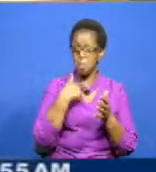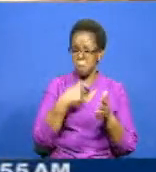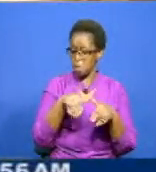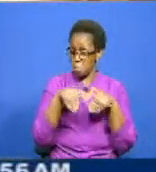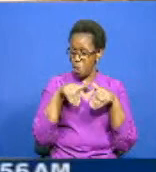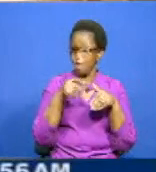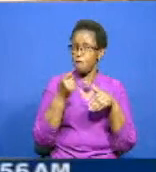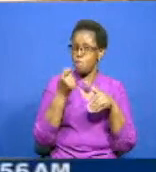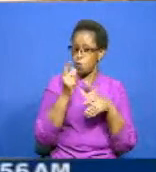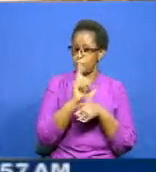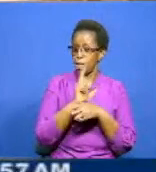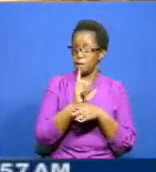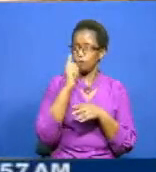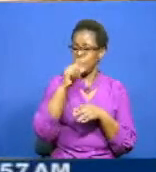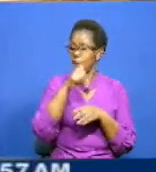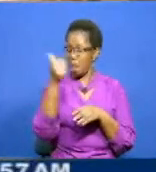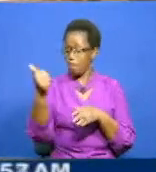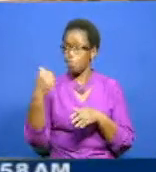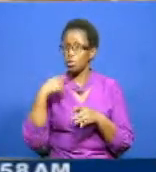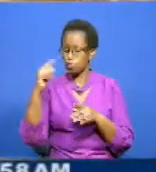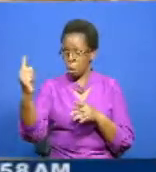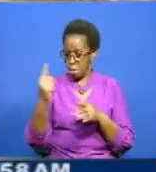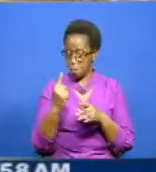so that we are able to proceed.